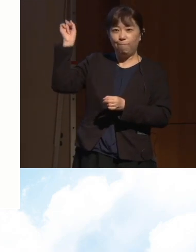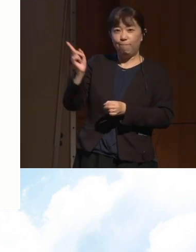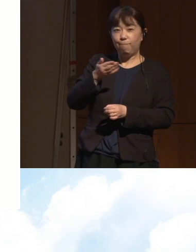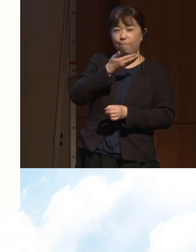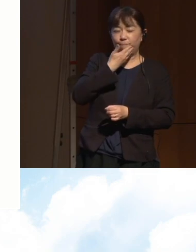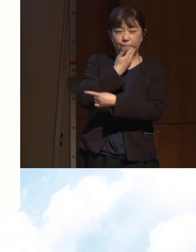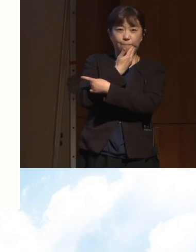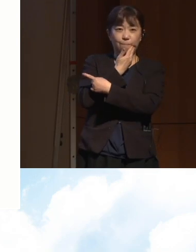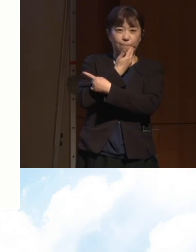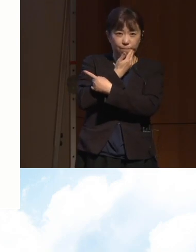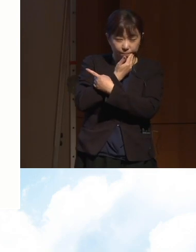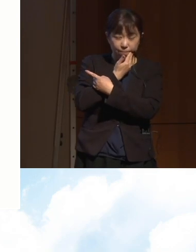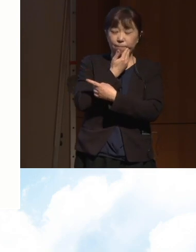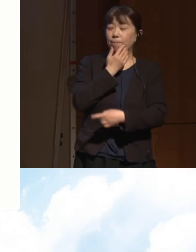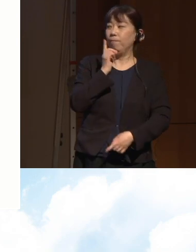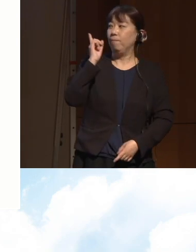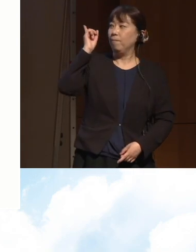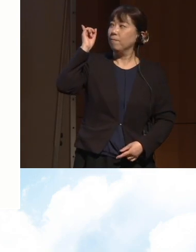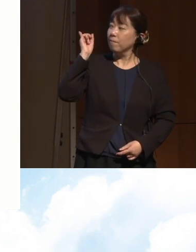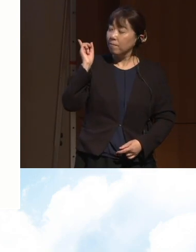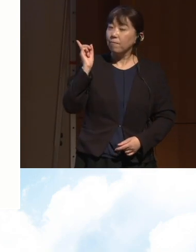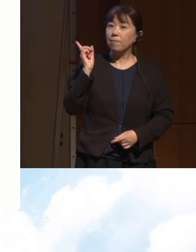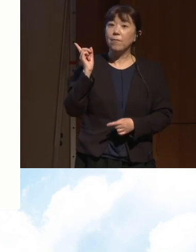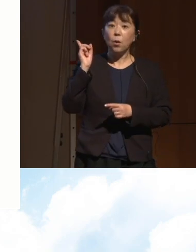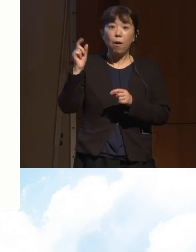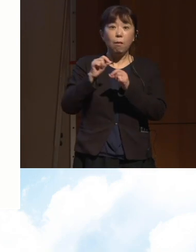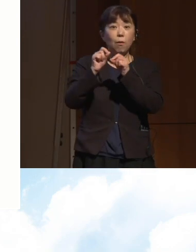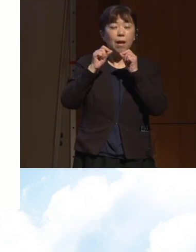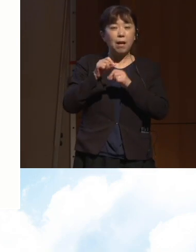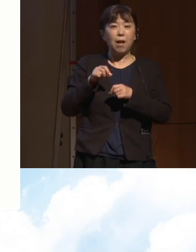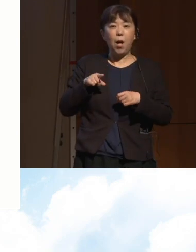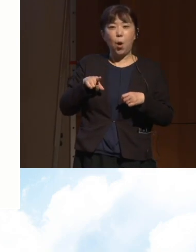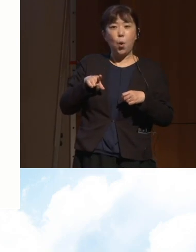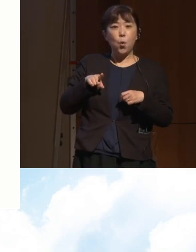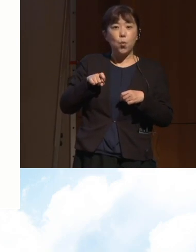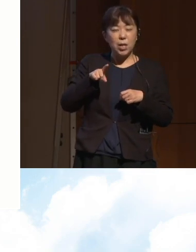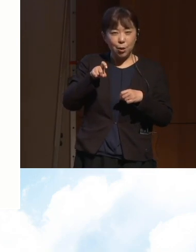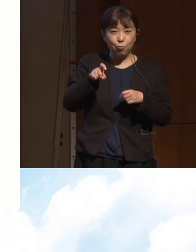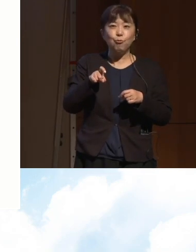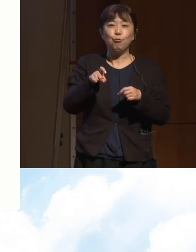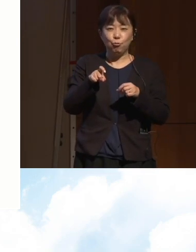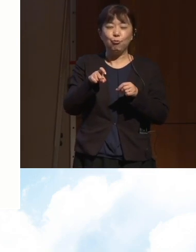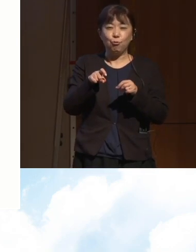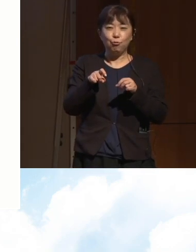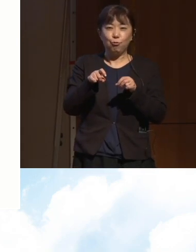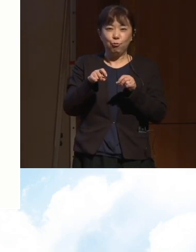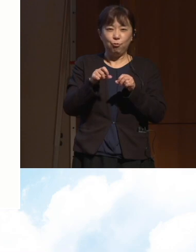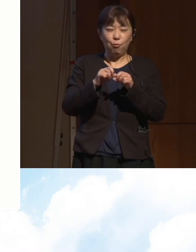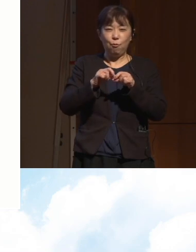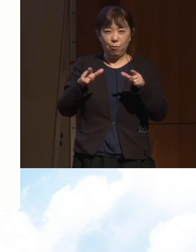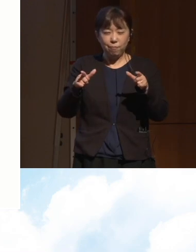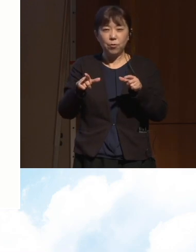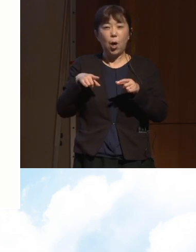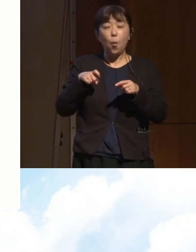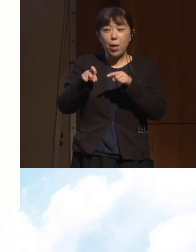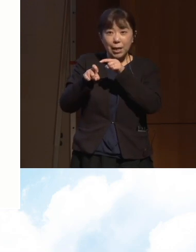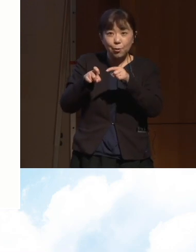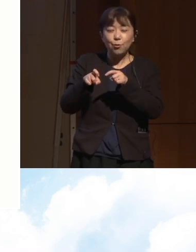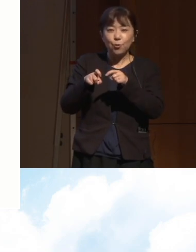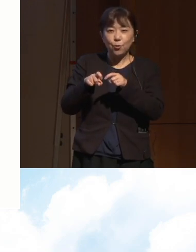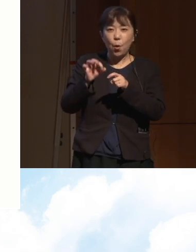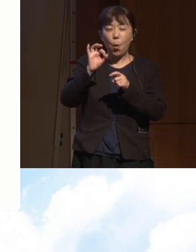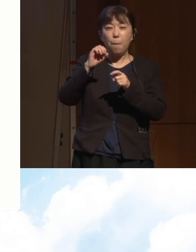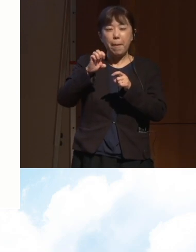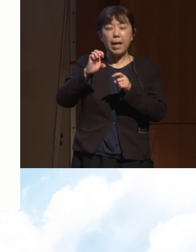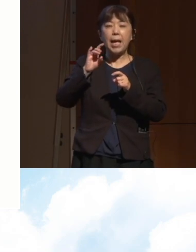to define virus transmission, replication, immunologic memory, and I didn't talk about it at all, but I do believe that the